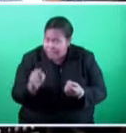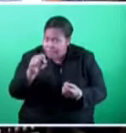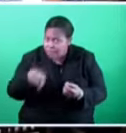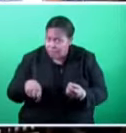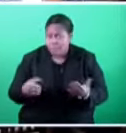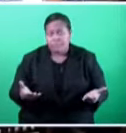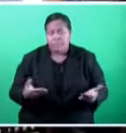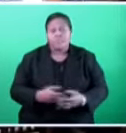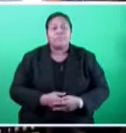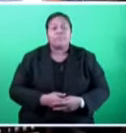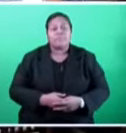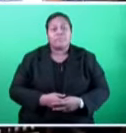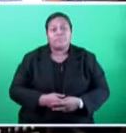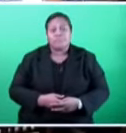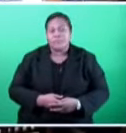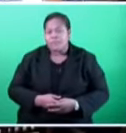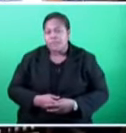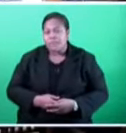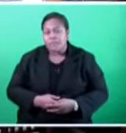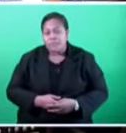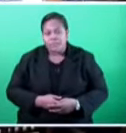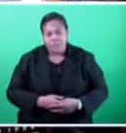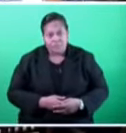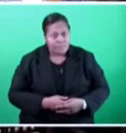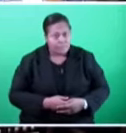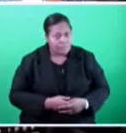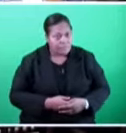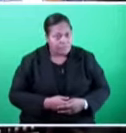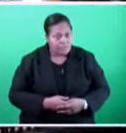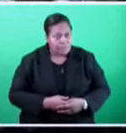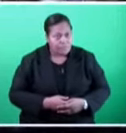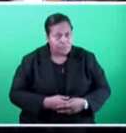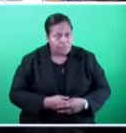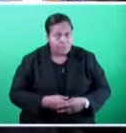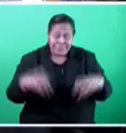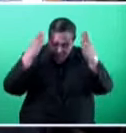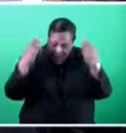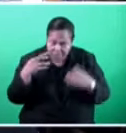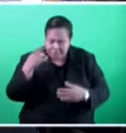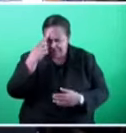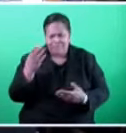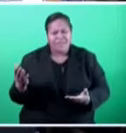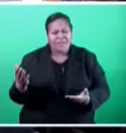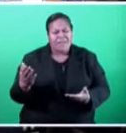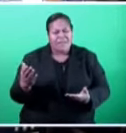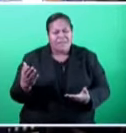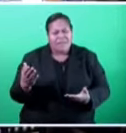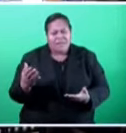Honorable Minister, you have the floor. Mr. Speaker, it's rather unfortunate that Honorable Bulutavo is using